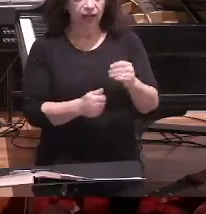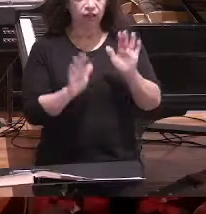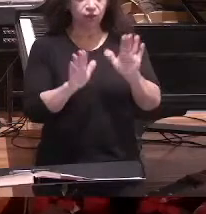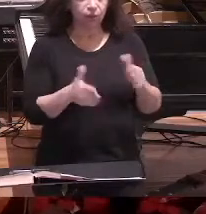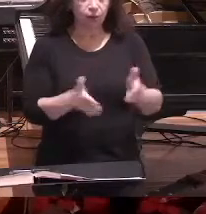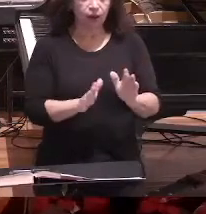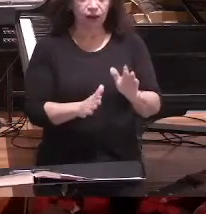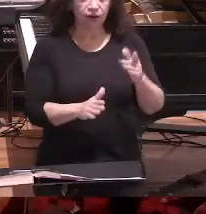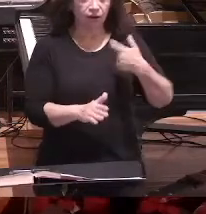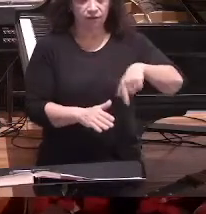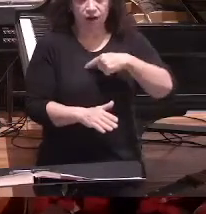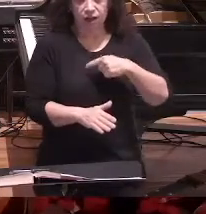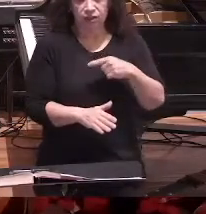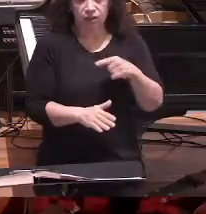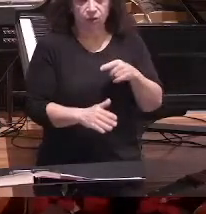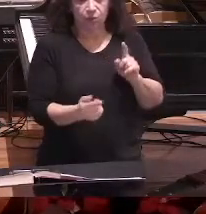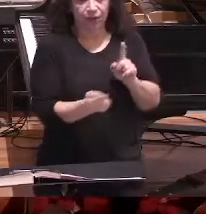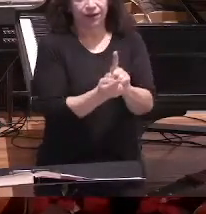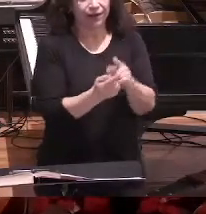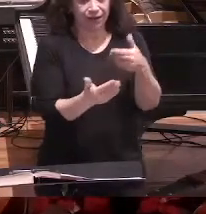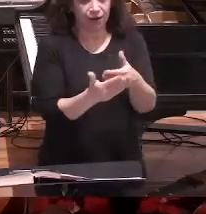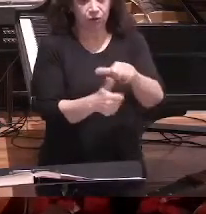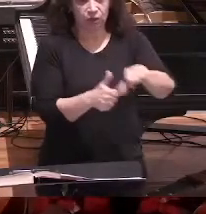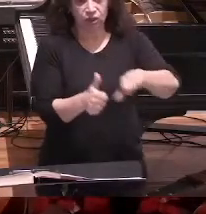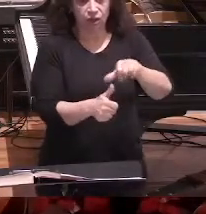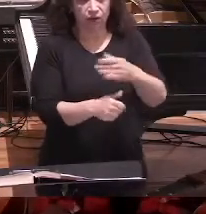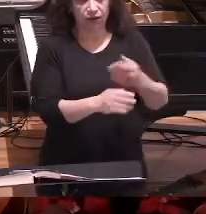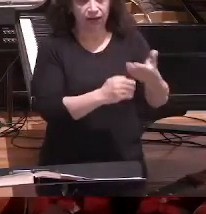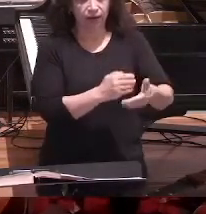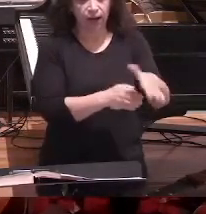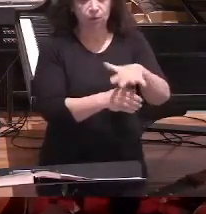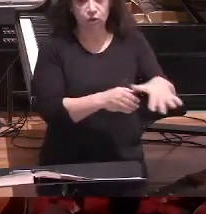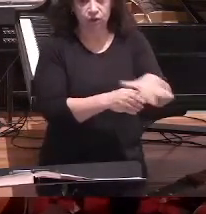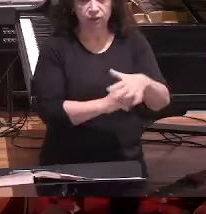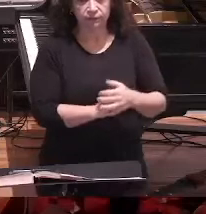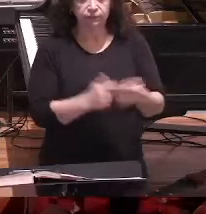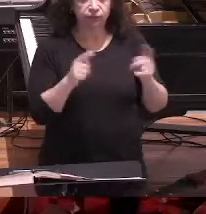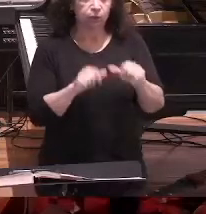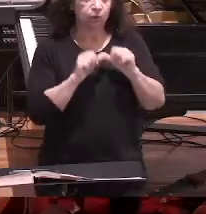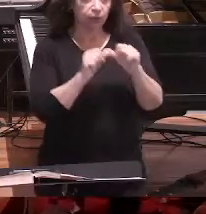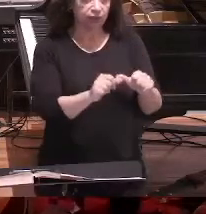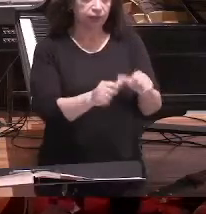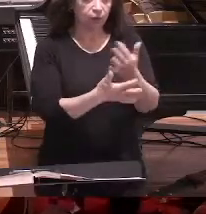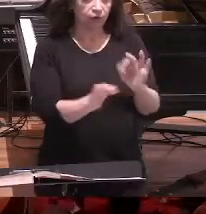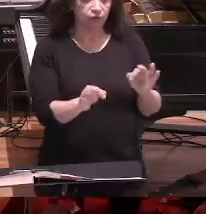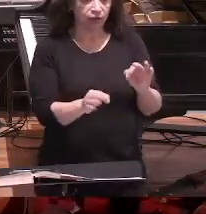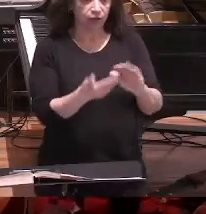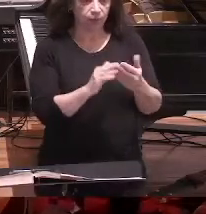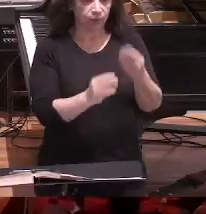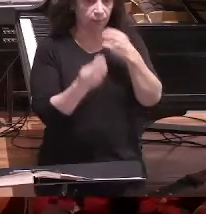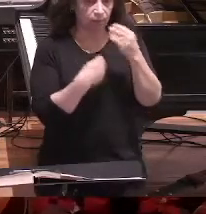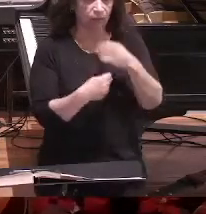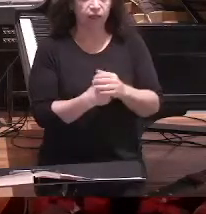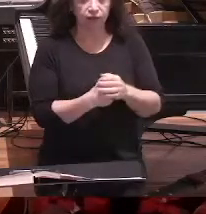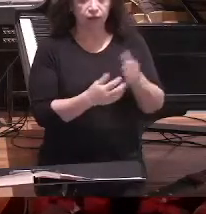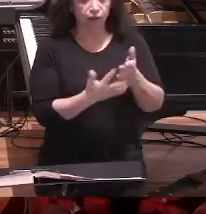for us to draw near to one another and to our neighbors. So we will continue our free community meal